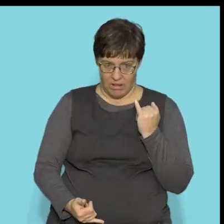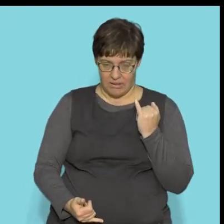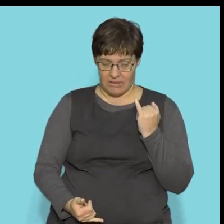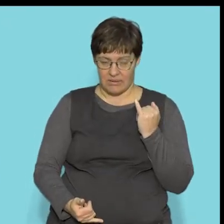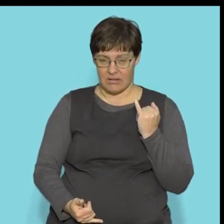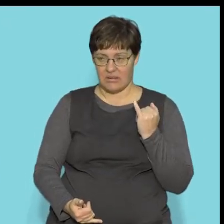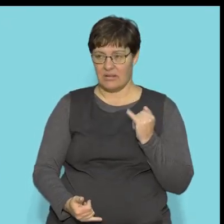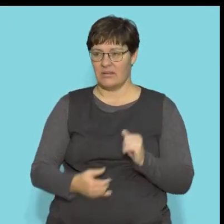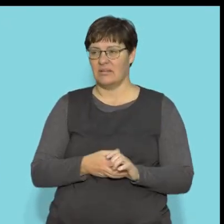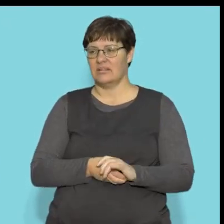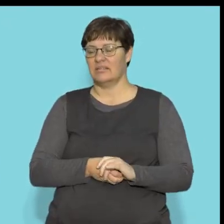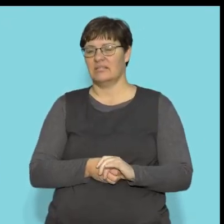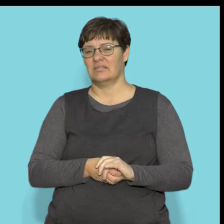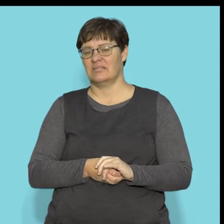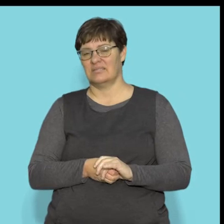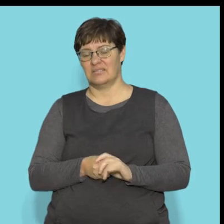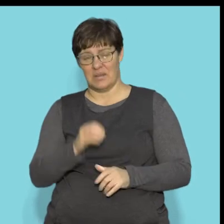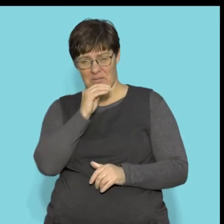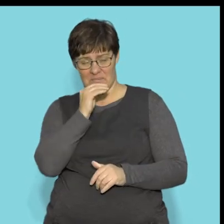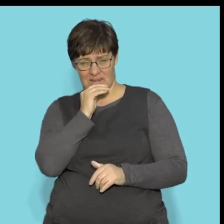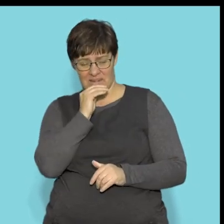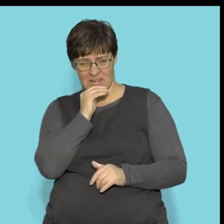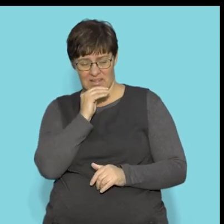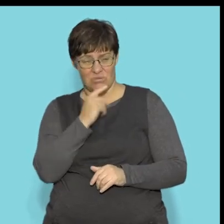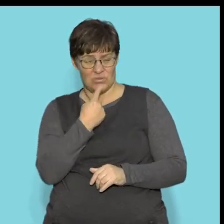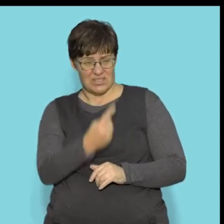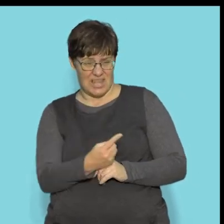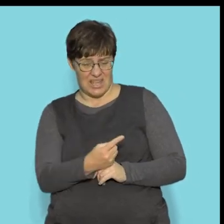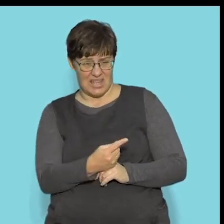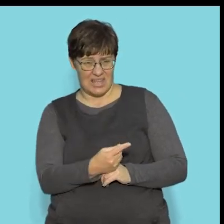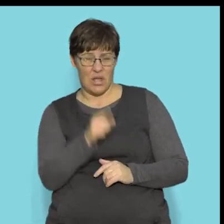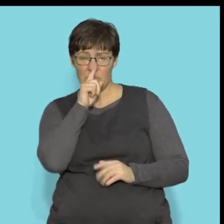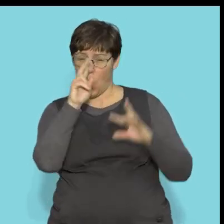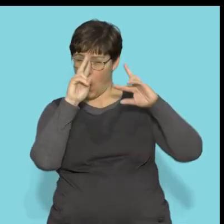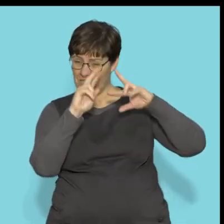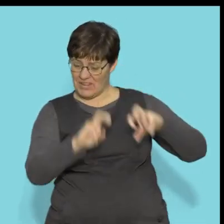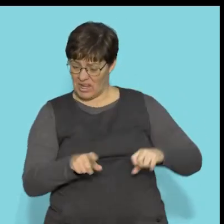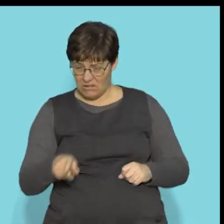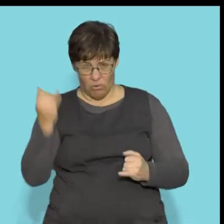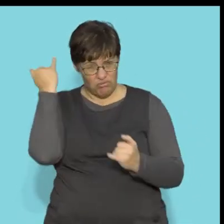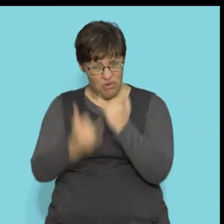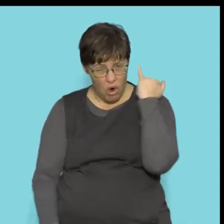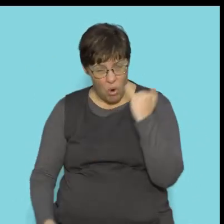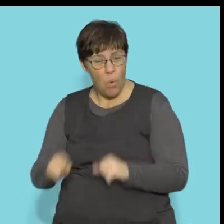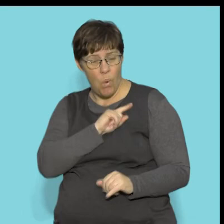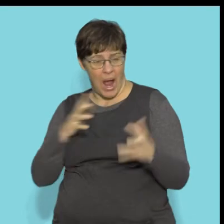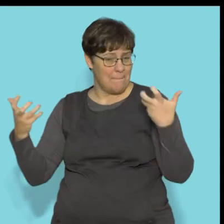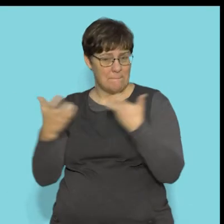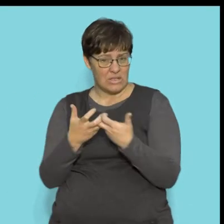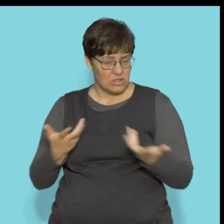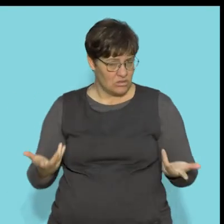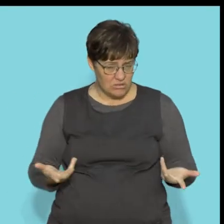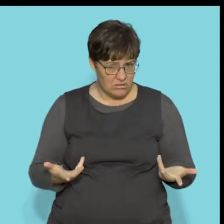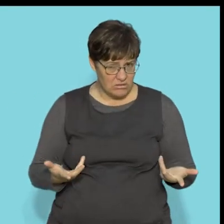and does this then have implications to say that your investigation was wrong or